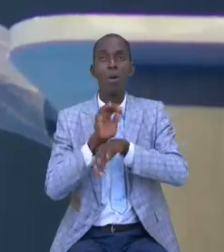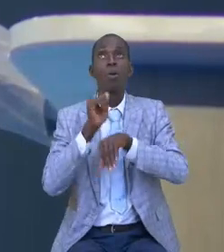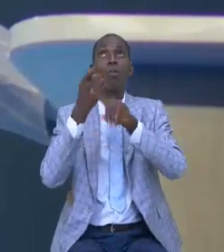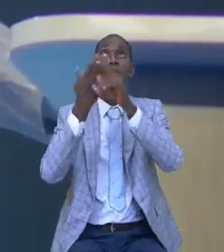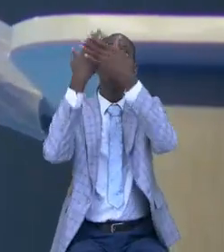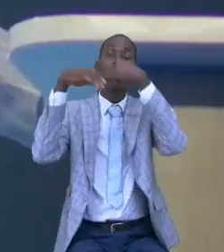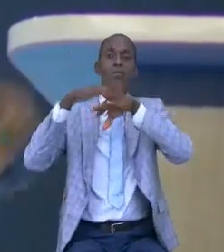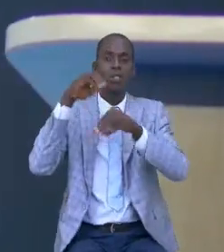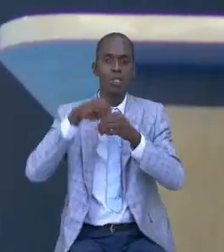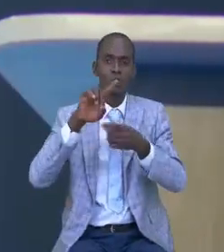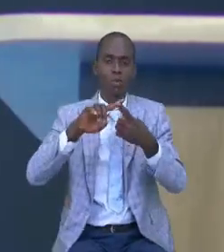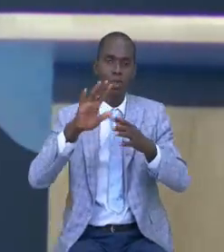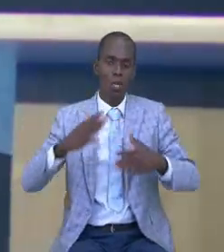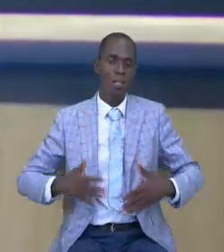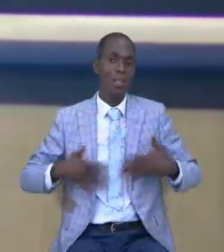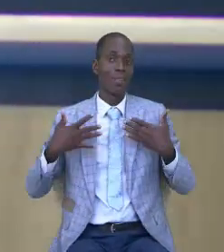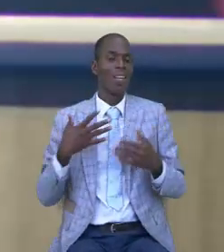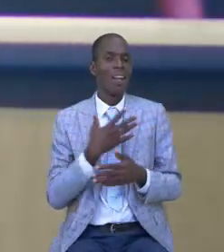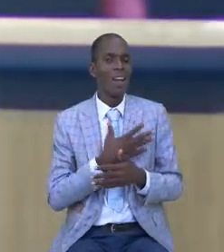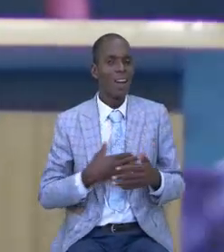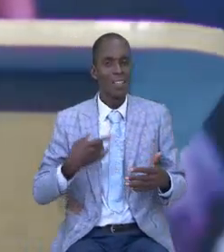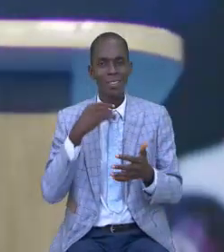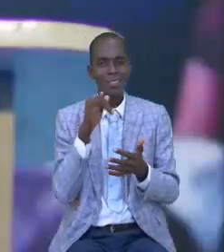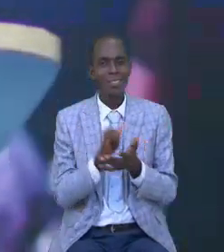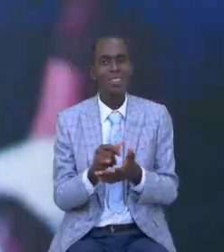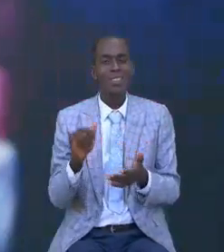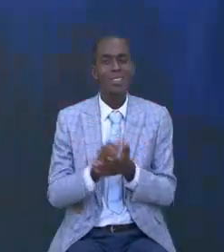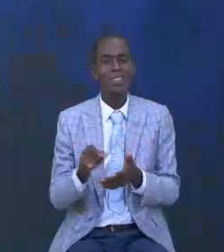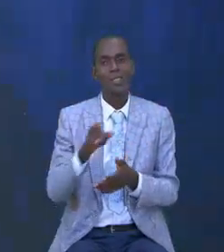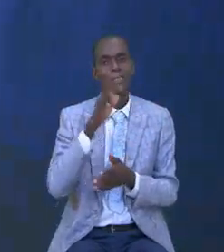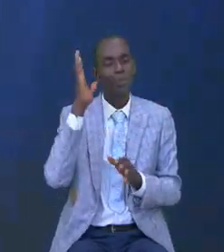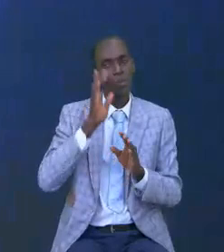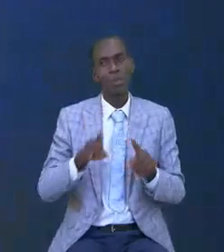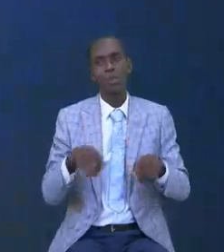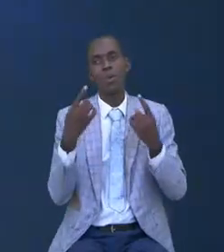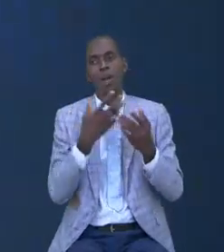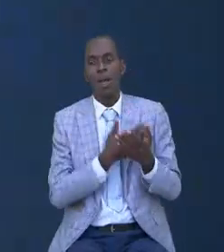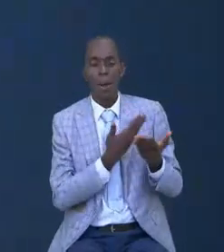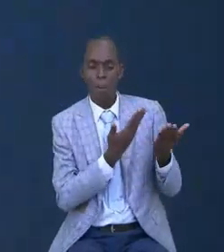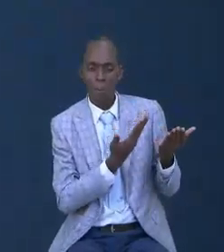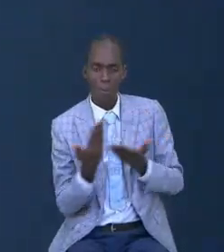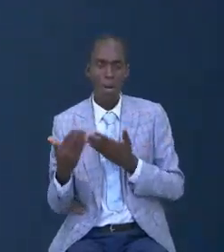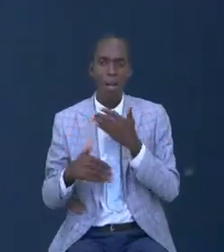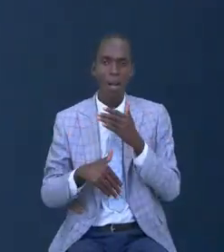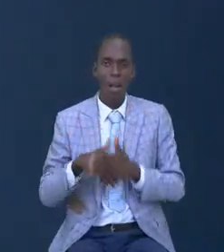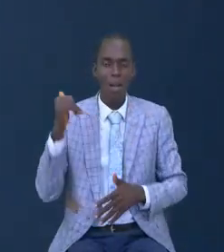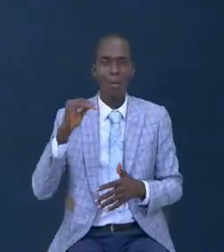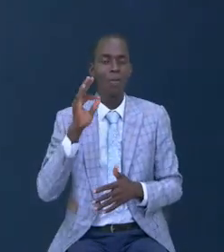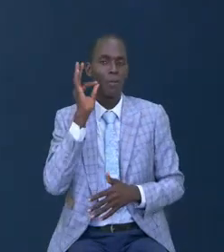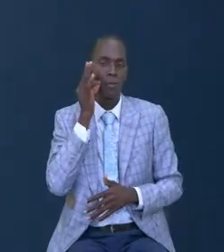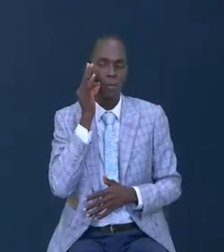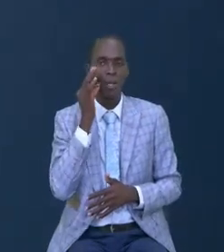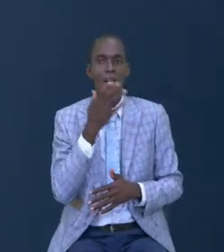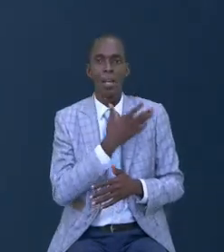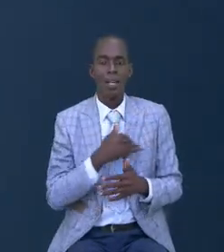your life. And then it says that he should go and bring forth fruit, and that your fruit